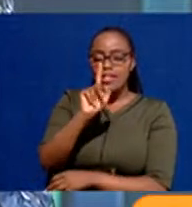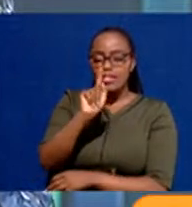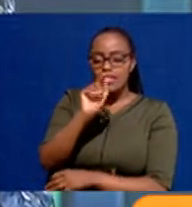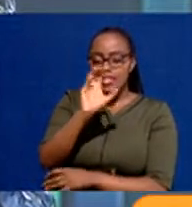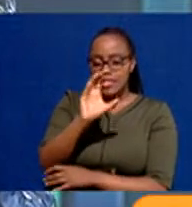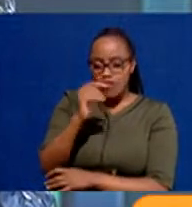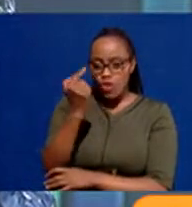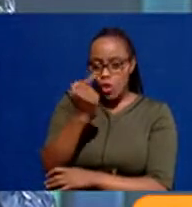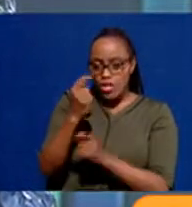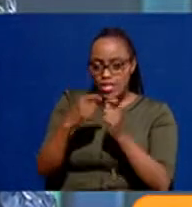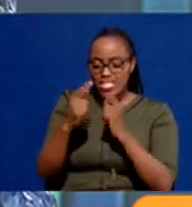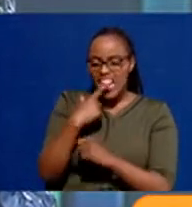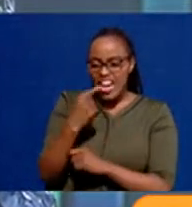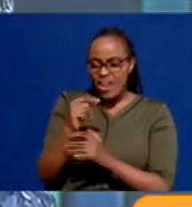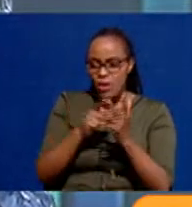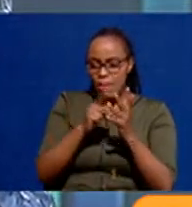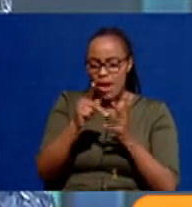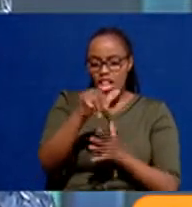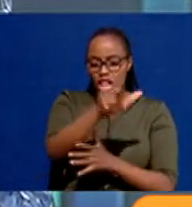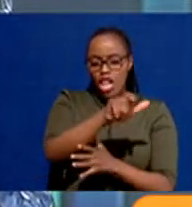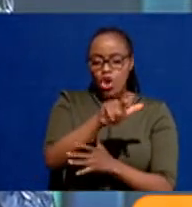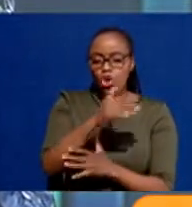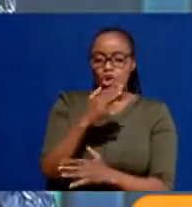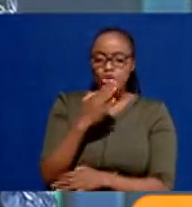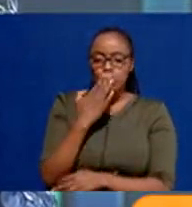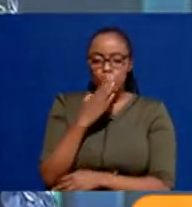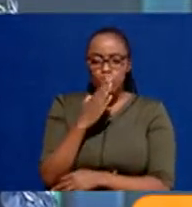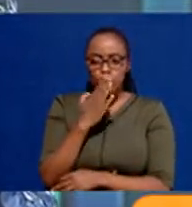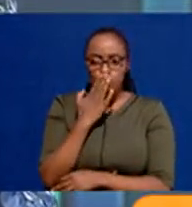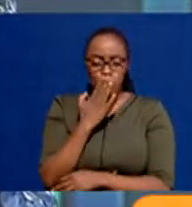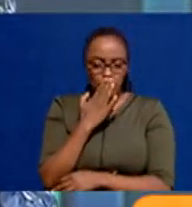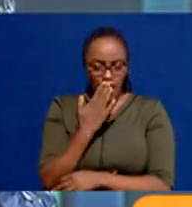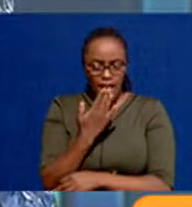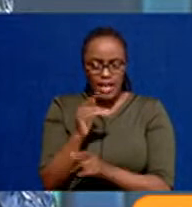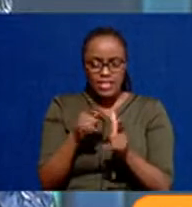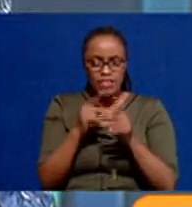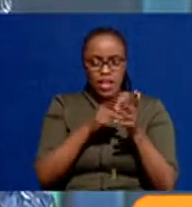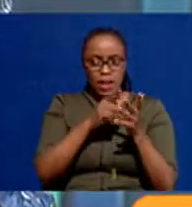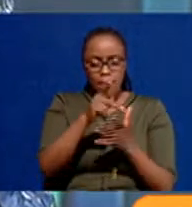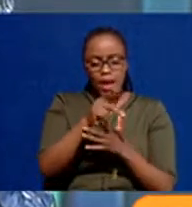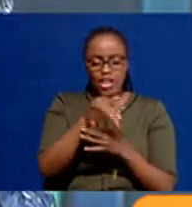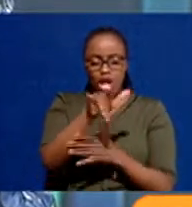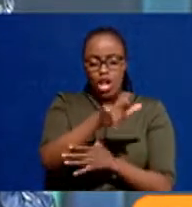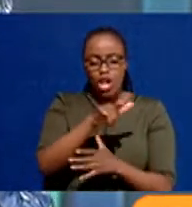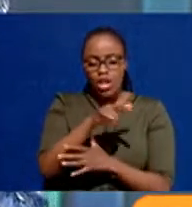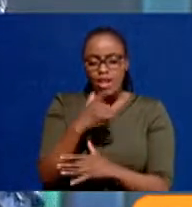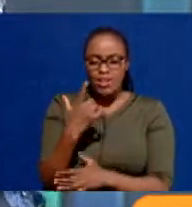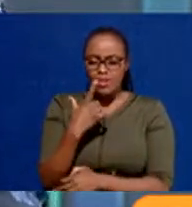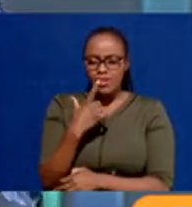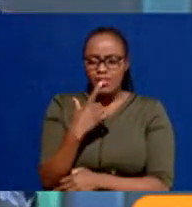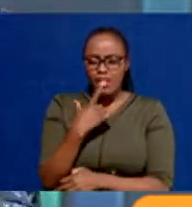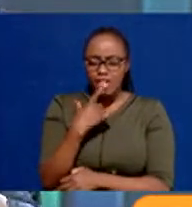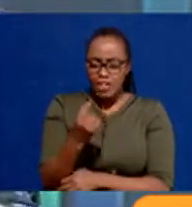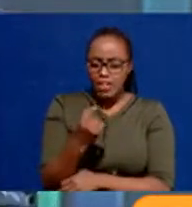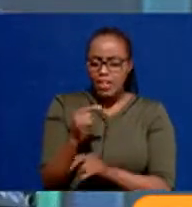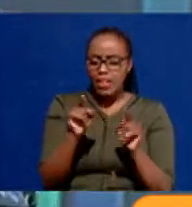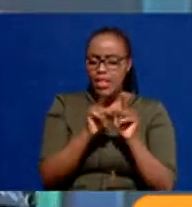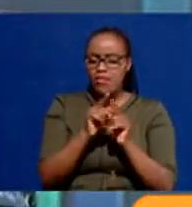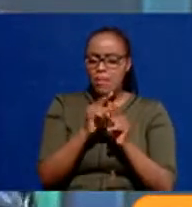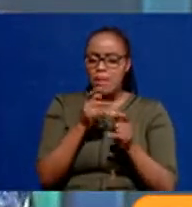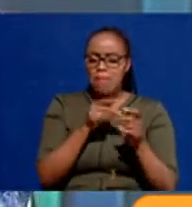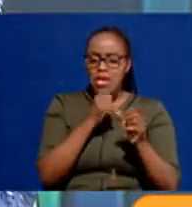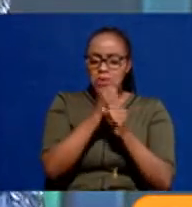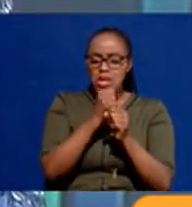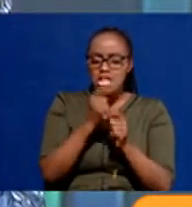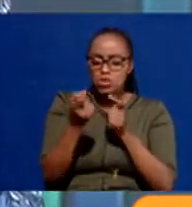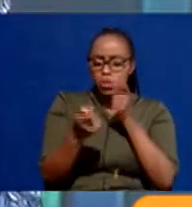only selling rice, we had started buying local sugar. We've been buying local beans. So we've been doing it in a small way.